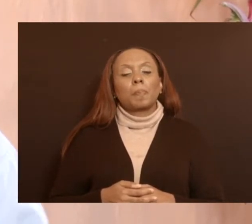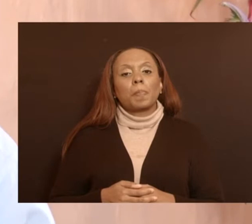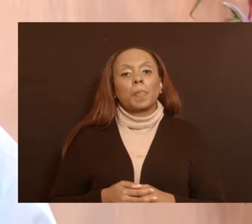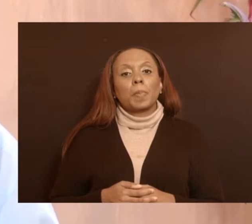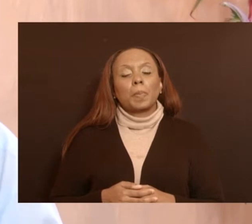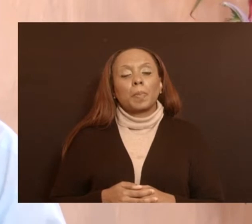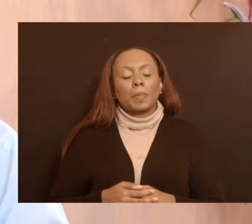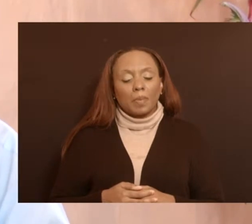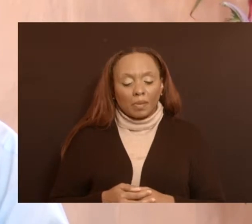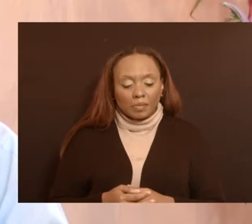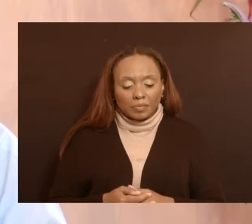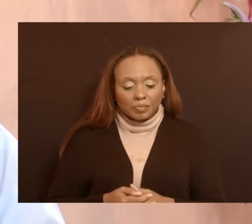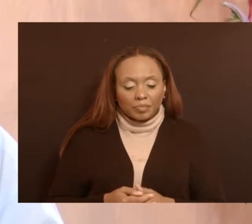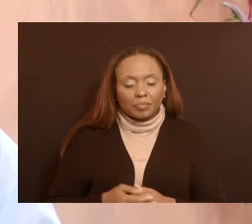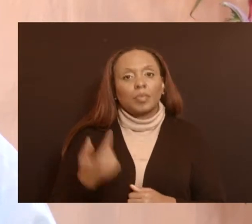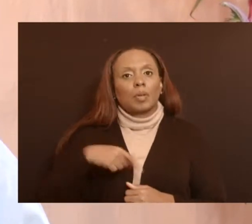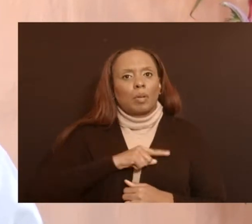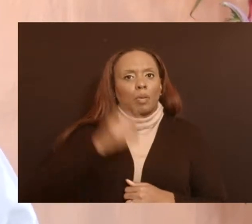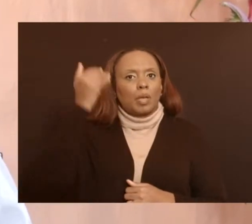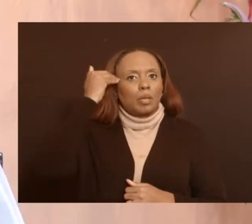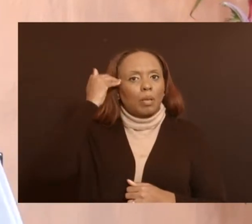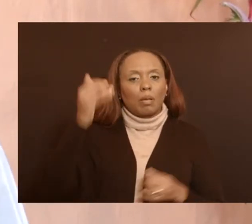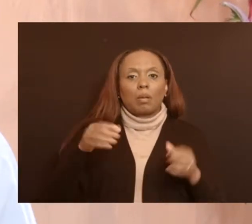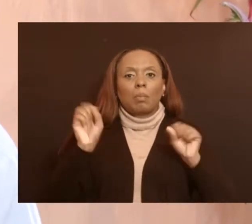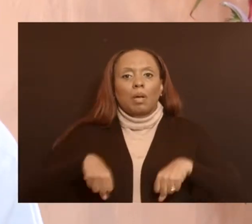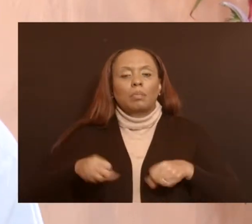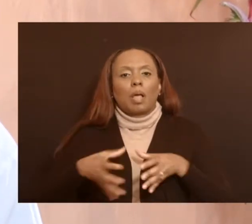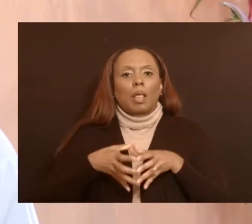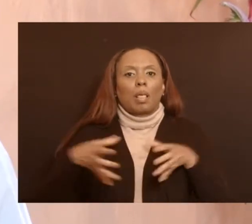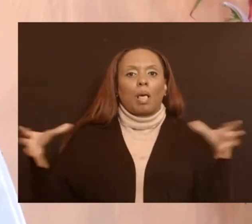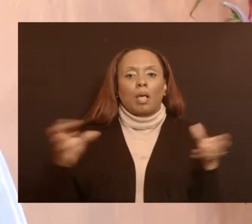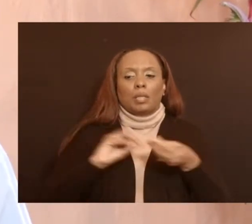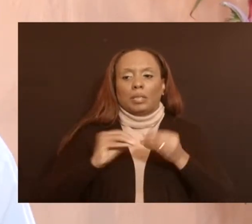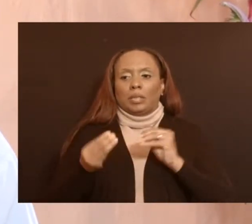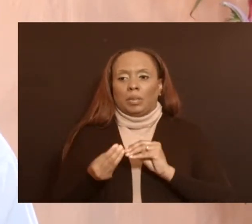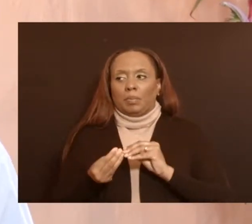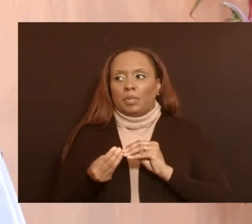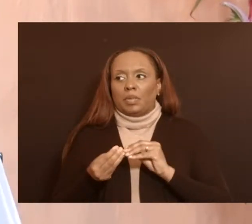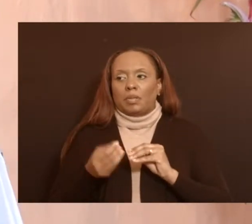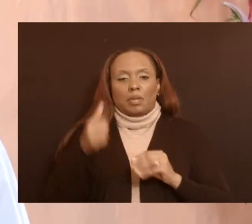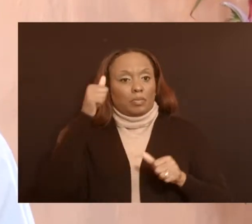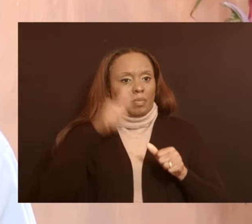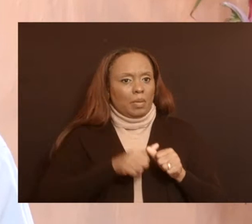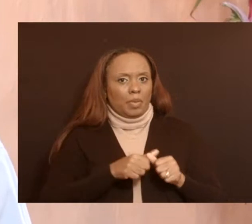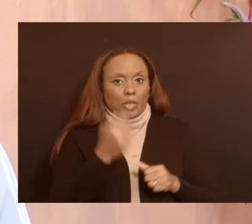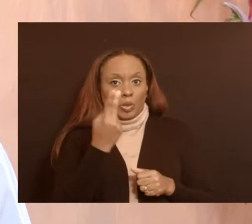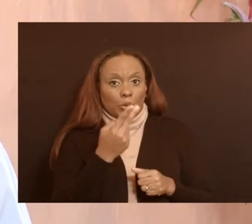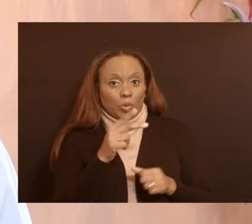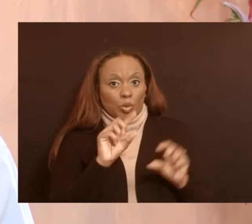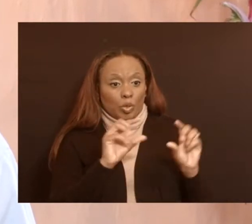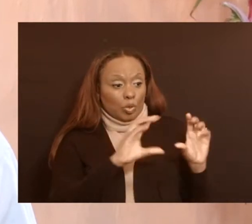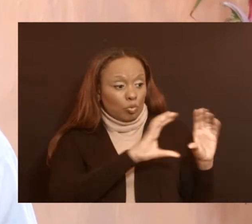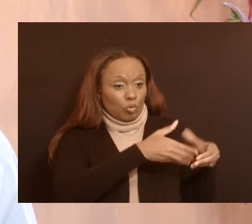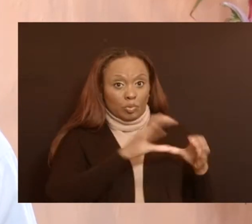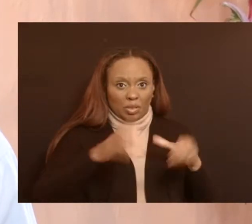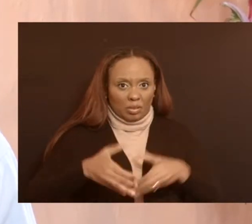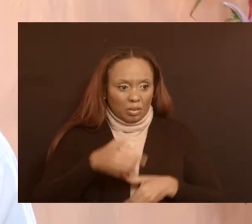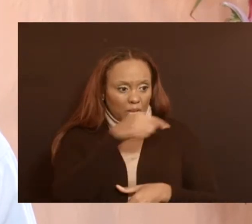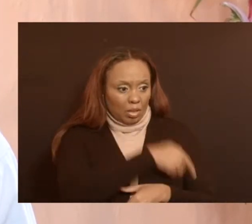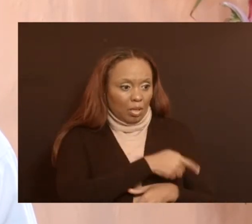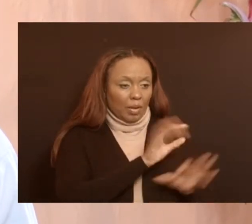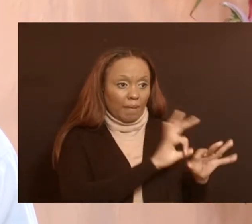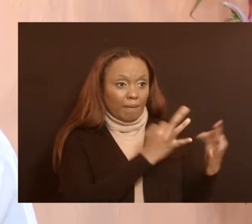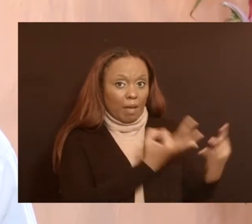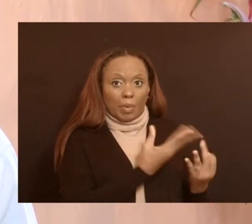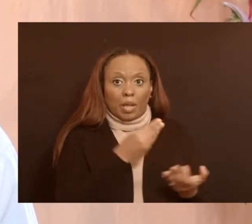relation to the possible exposures for these two clusters, the business and the schools. And also